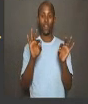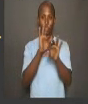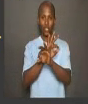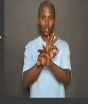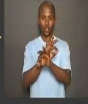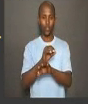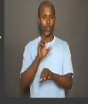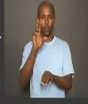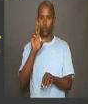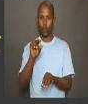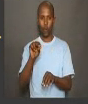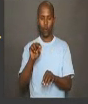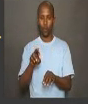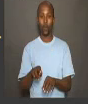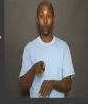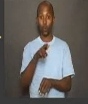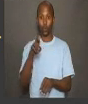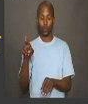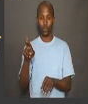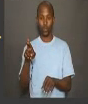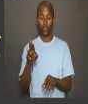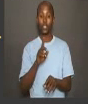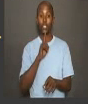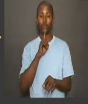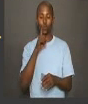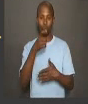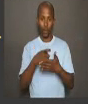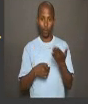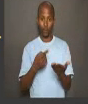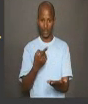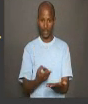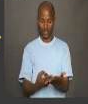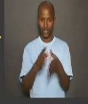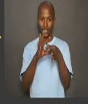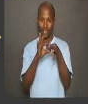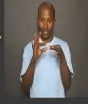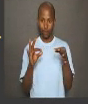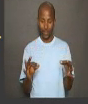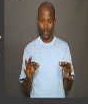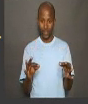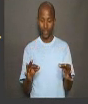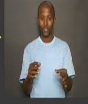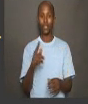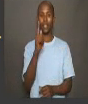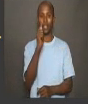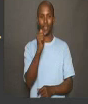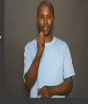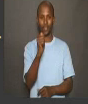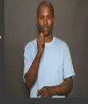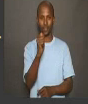no root, so the truth value of this statement is t.